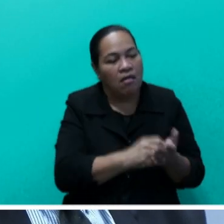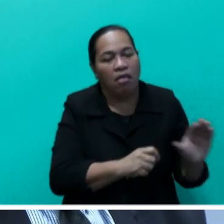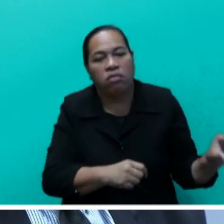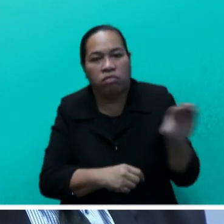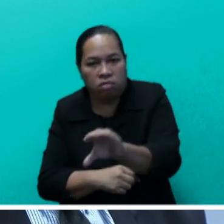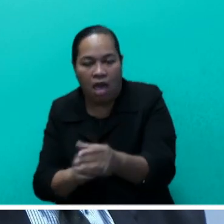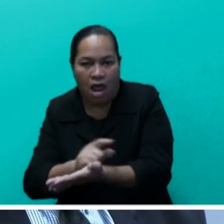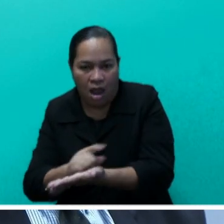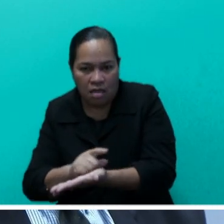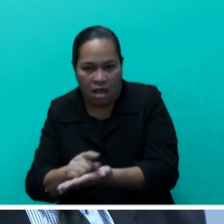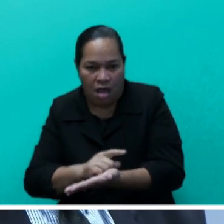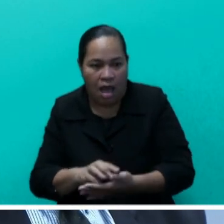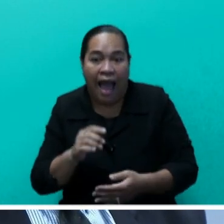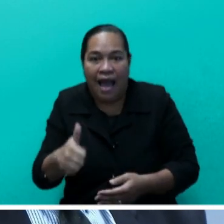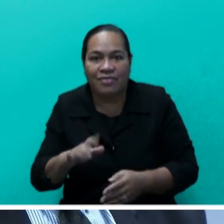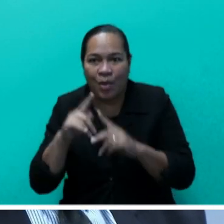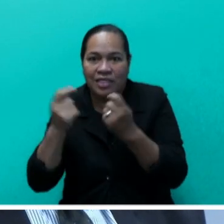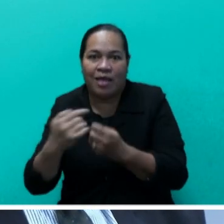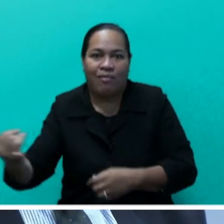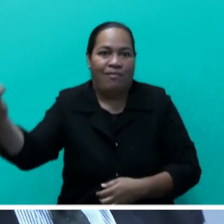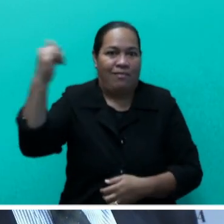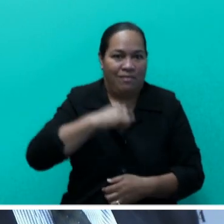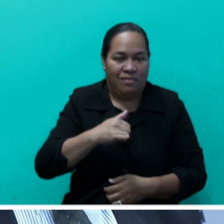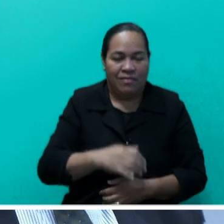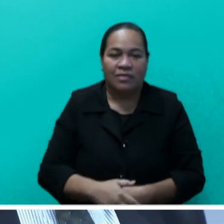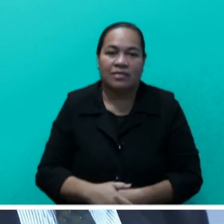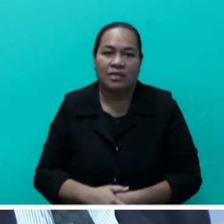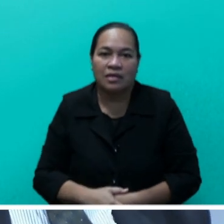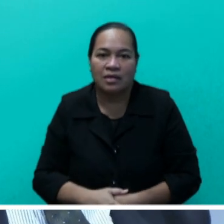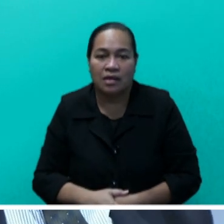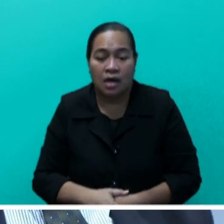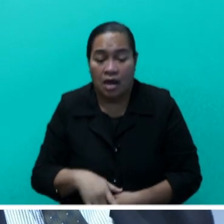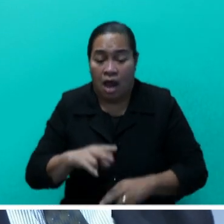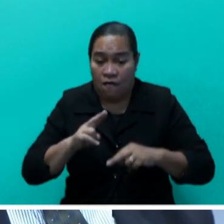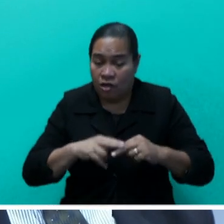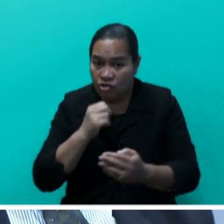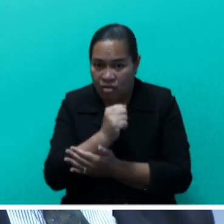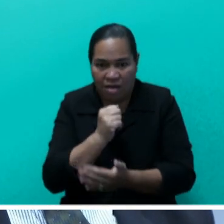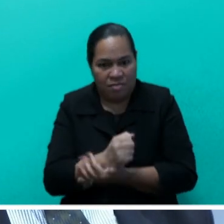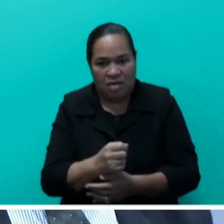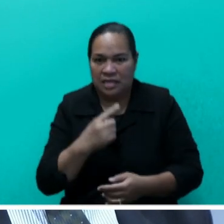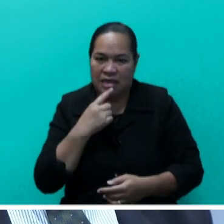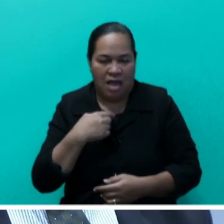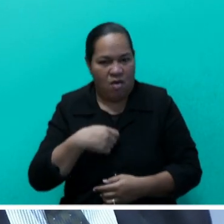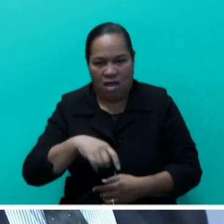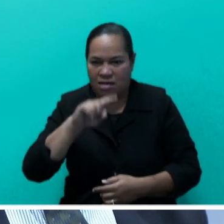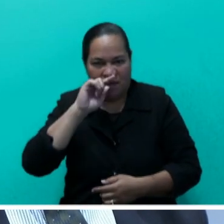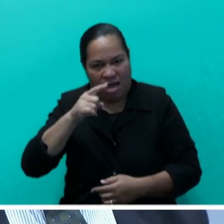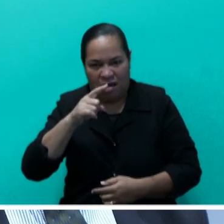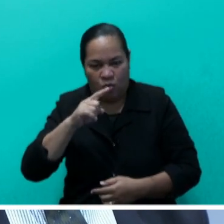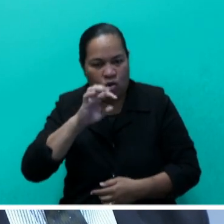team returned. Honourable Speaker, Fiji Rugby could not and will never